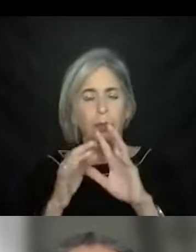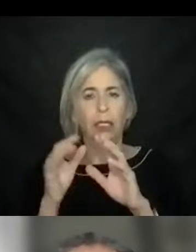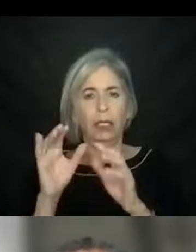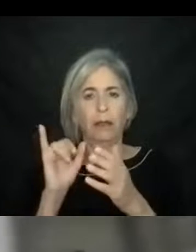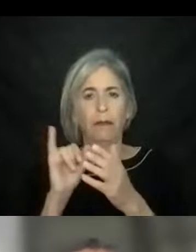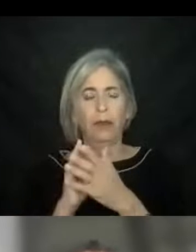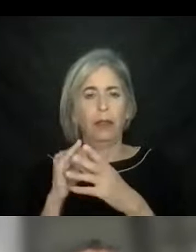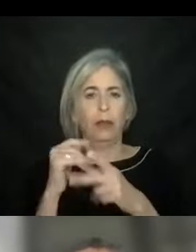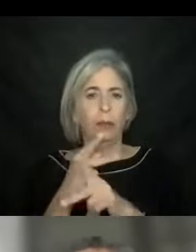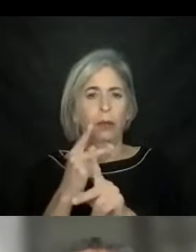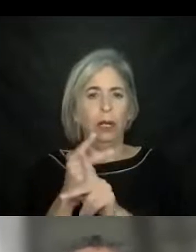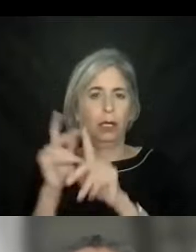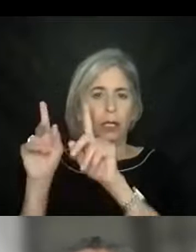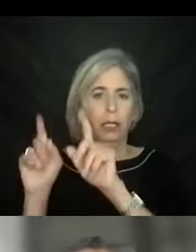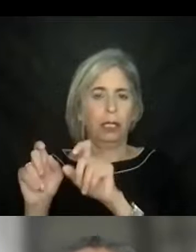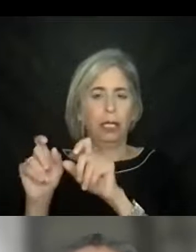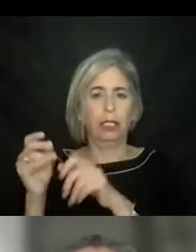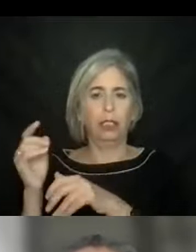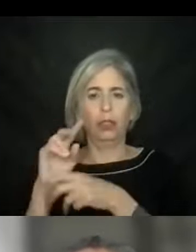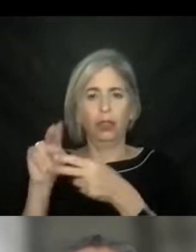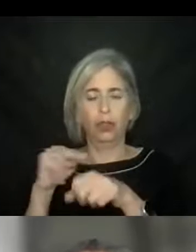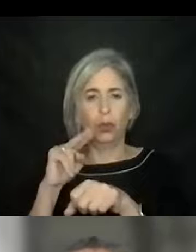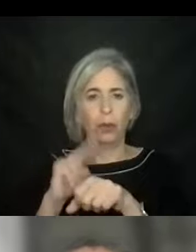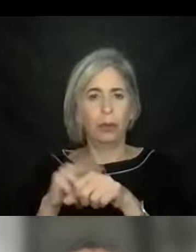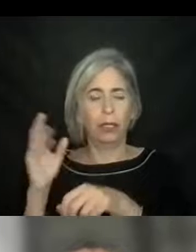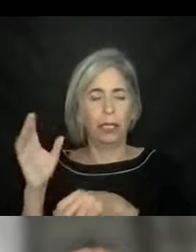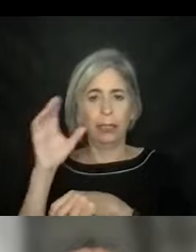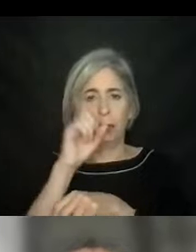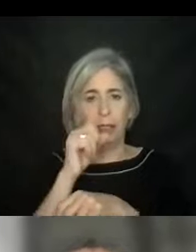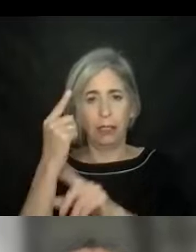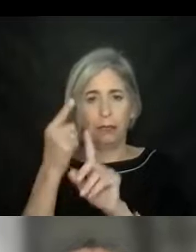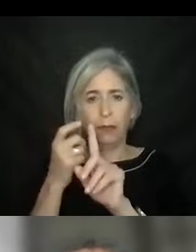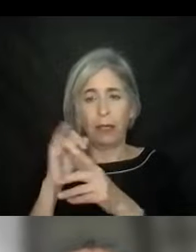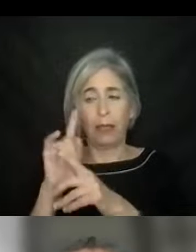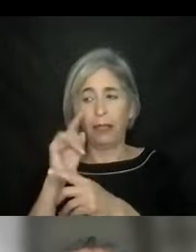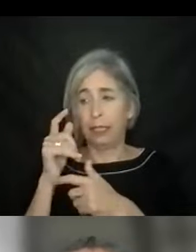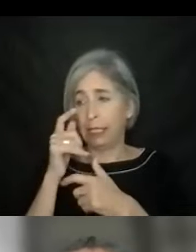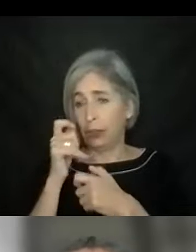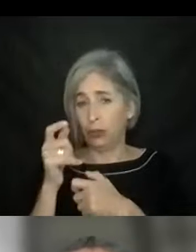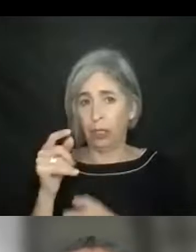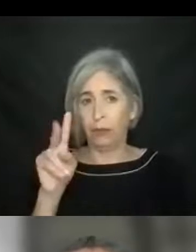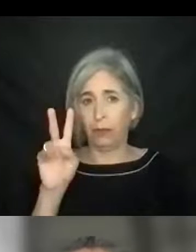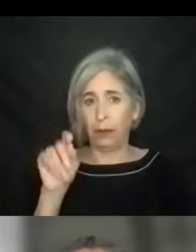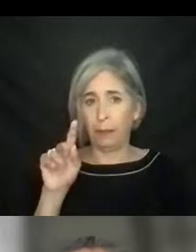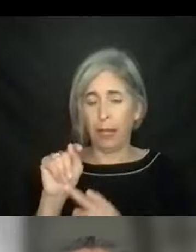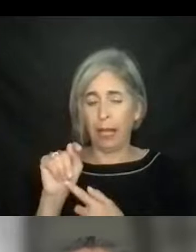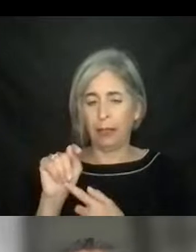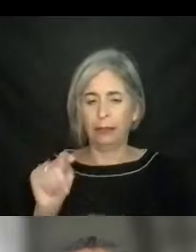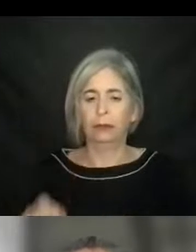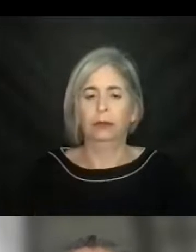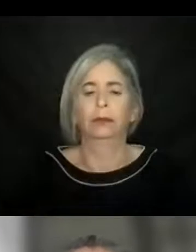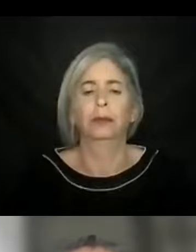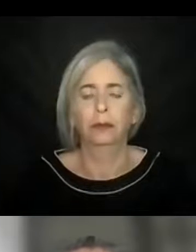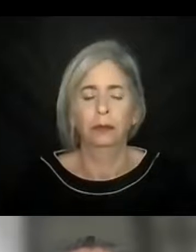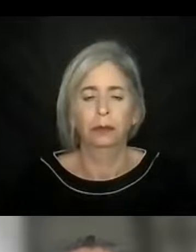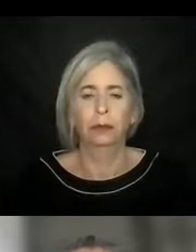product under test. This is one usually missing from many file VPATs. I think that's an interesting idea. Is that something you have thought about?